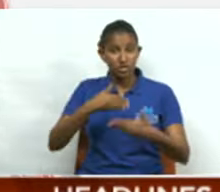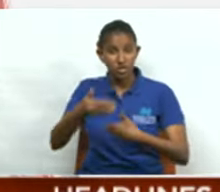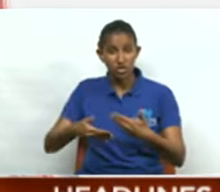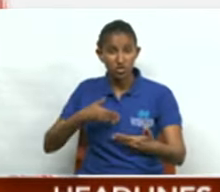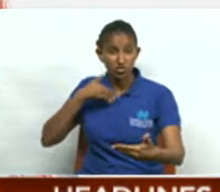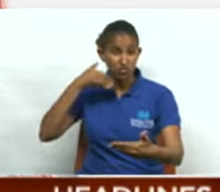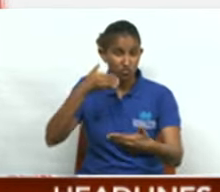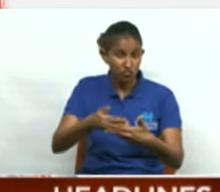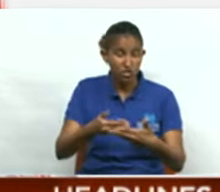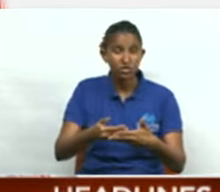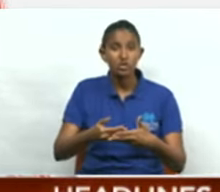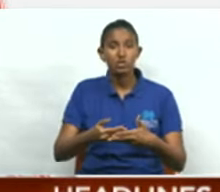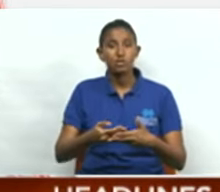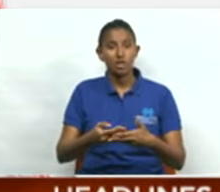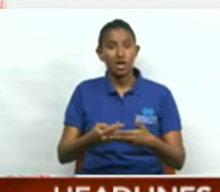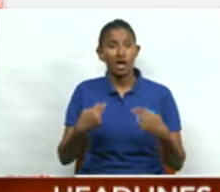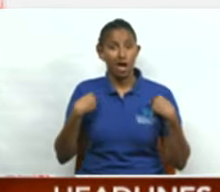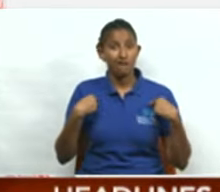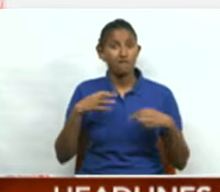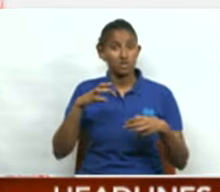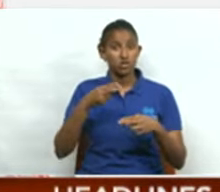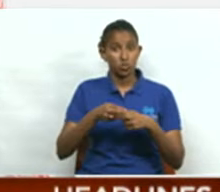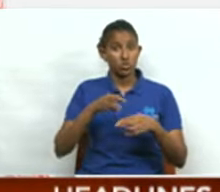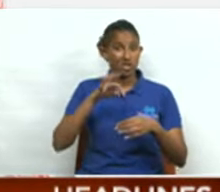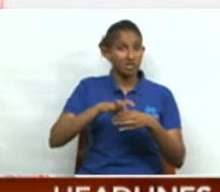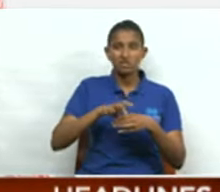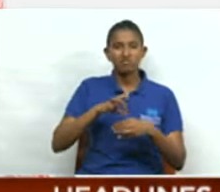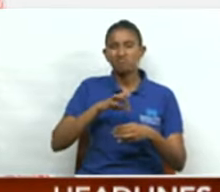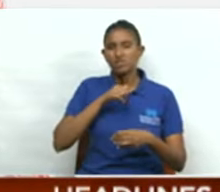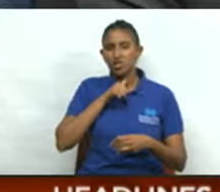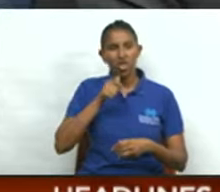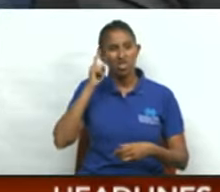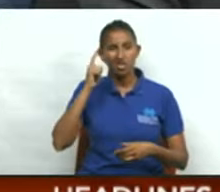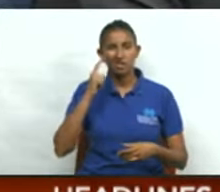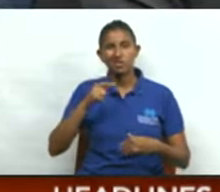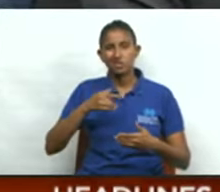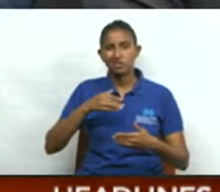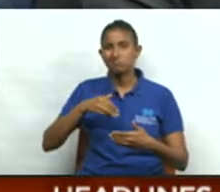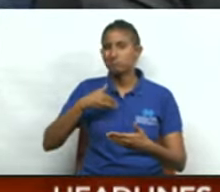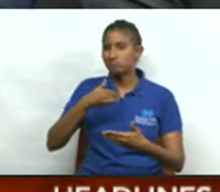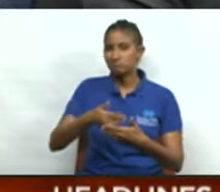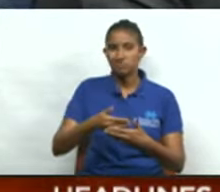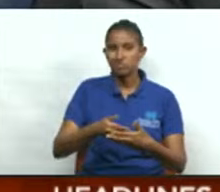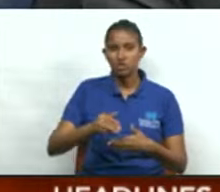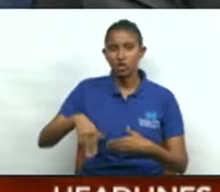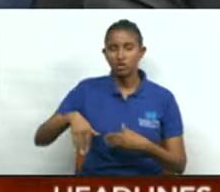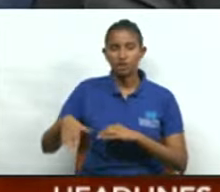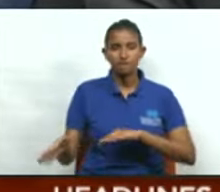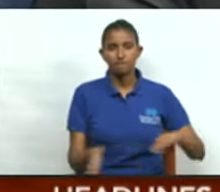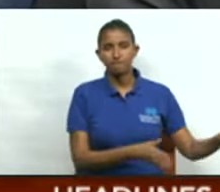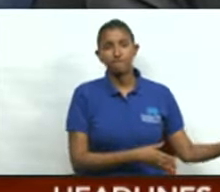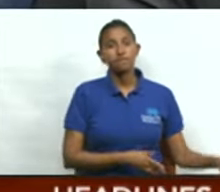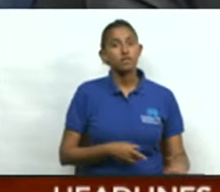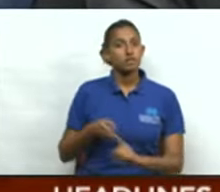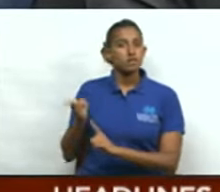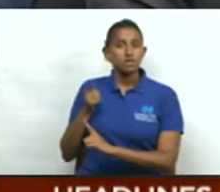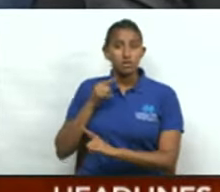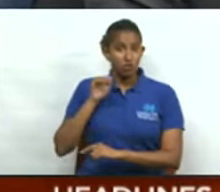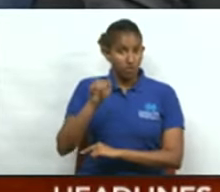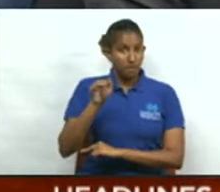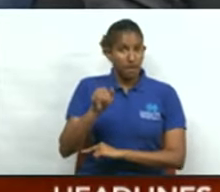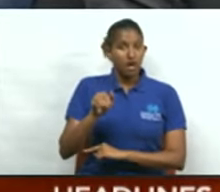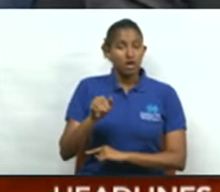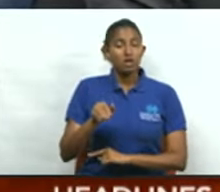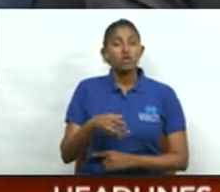is imminent, no, I don't think we've reached there yet. Dr. Raghunath reminded that the Prime Minister can call the election